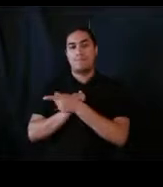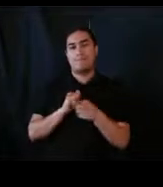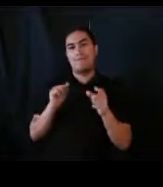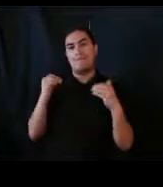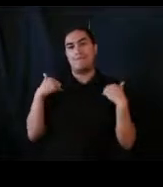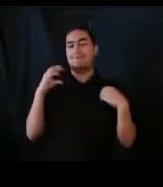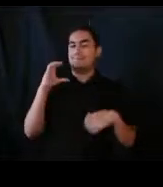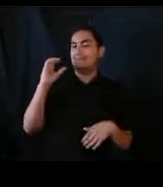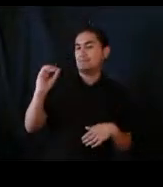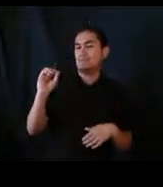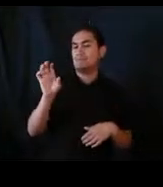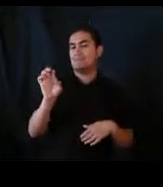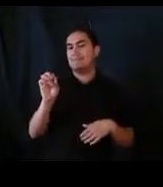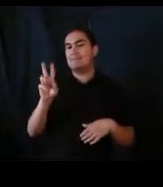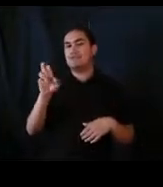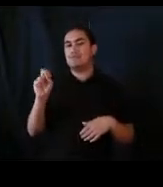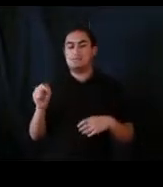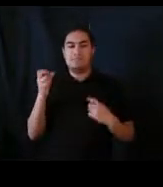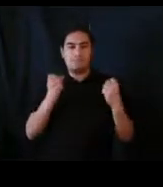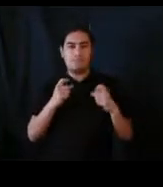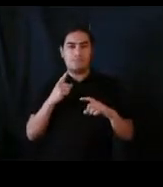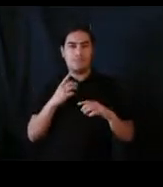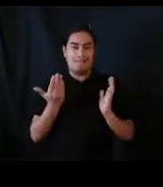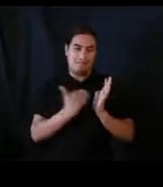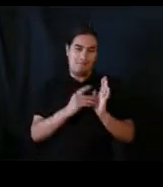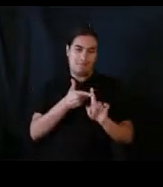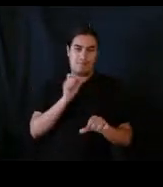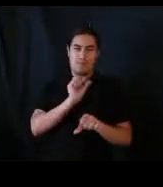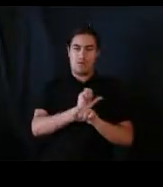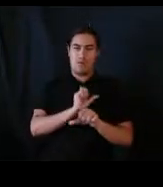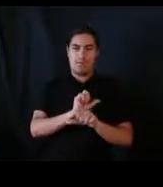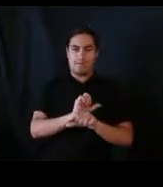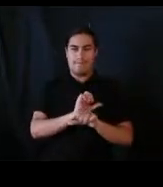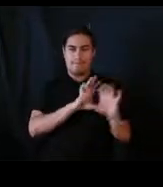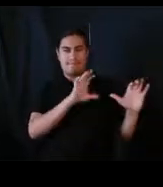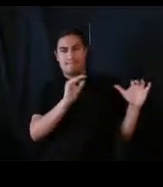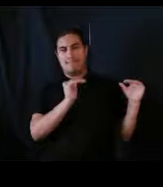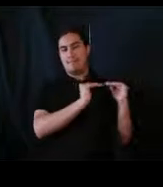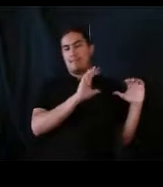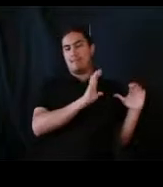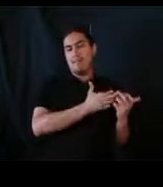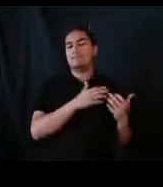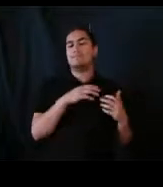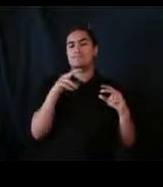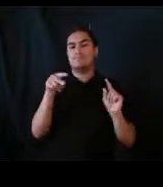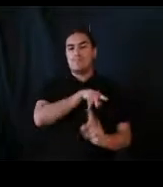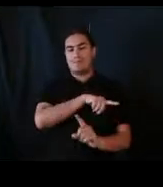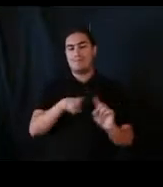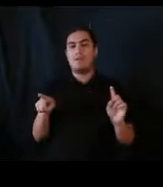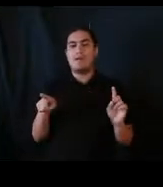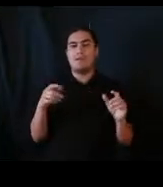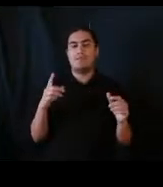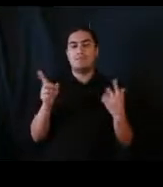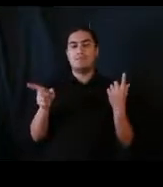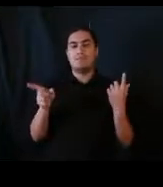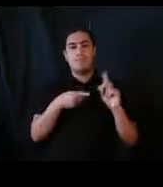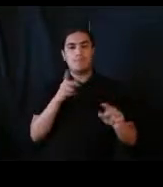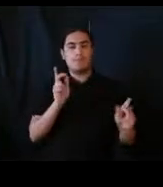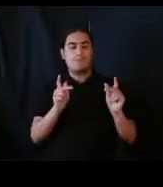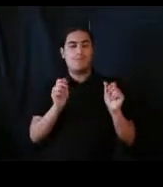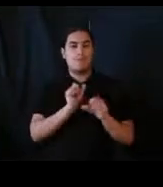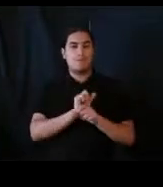zero emissions vehicle right again speaking from a working class perspective just if there's places maybe i'll be going shoulder to shoulder uh with